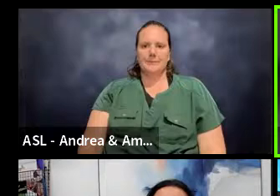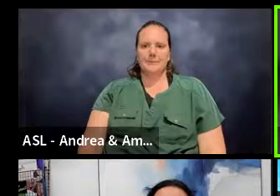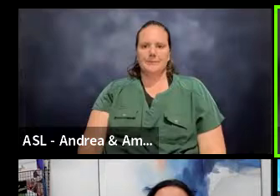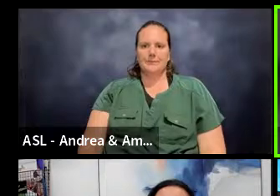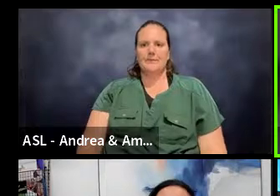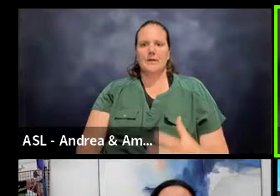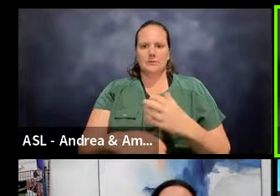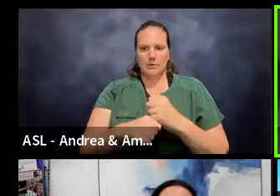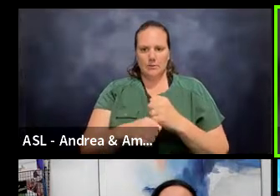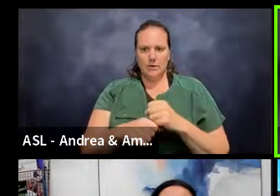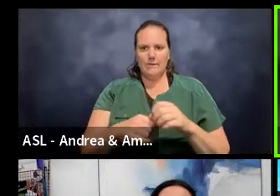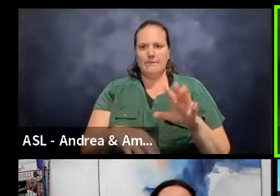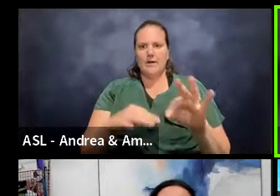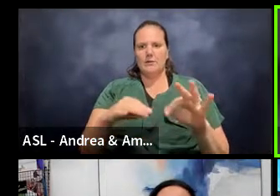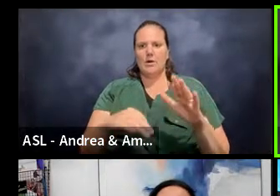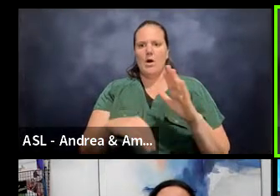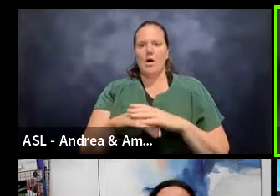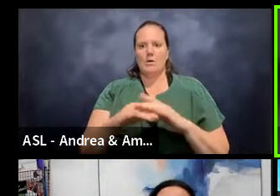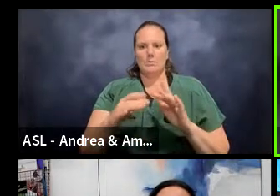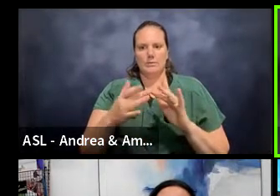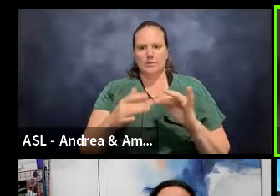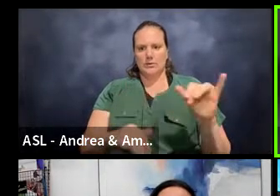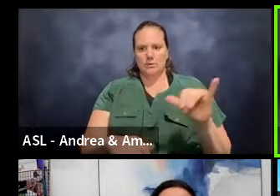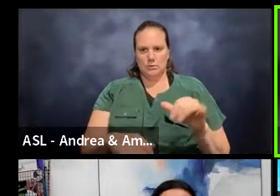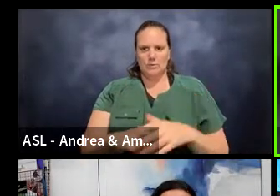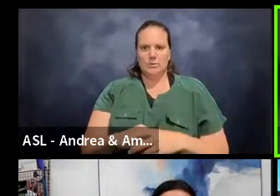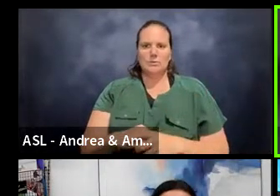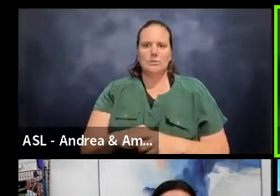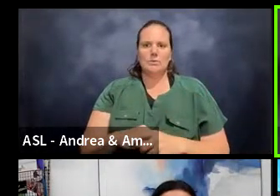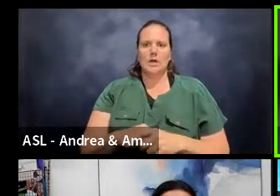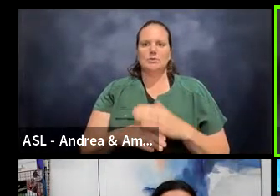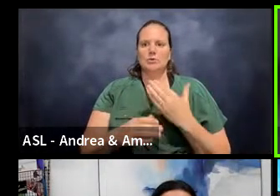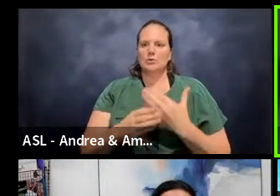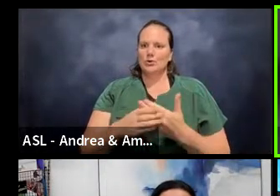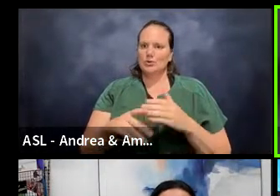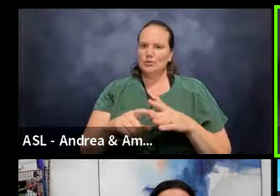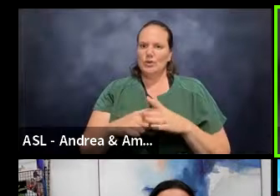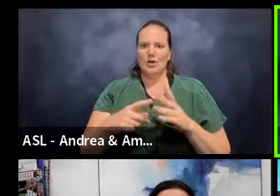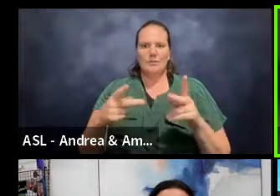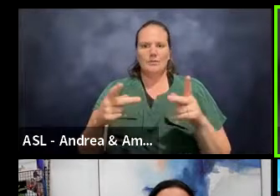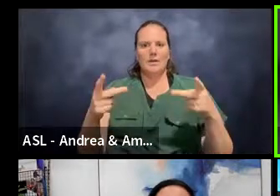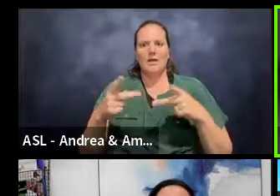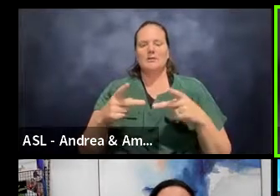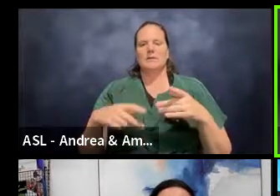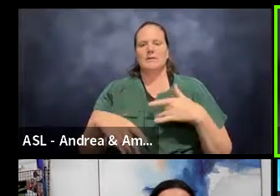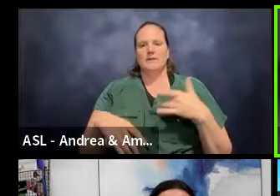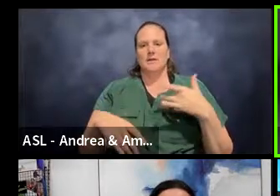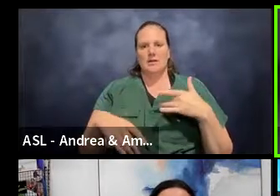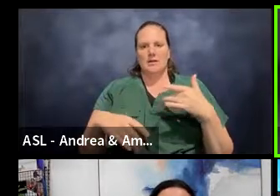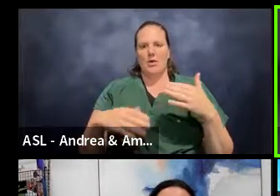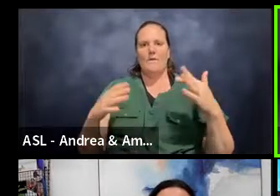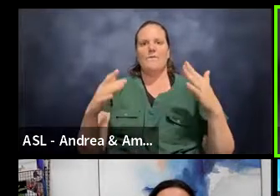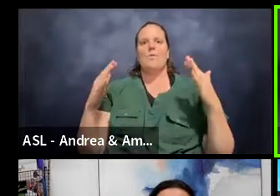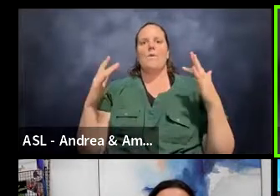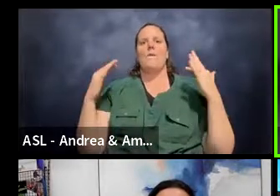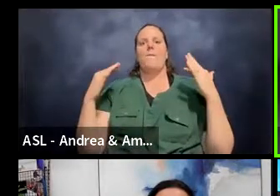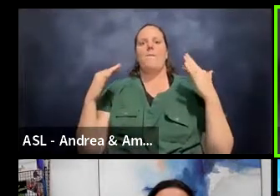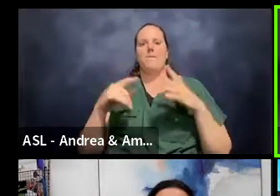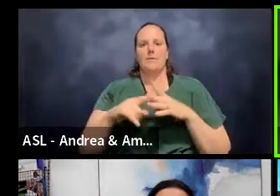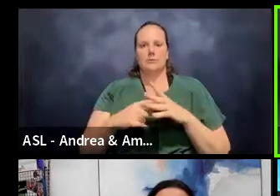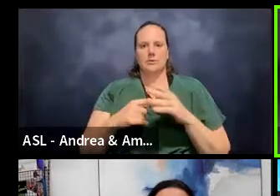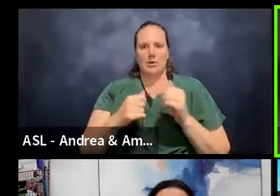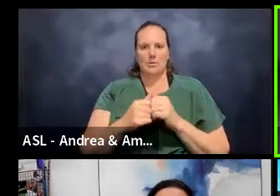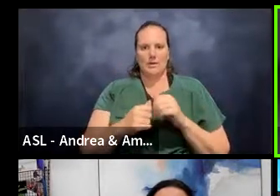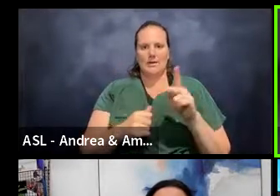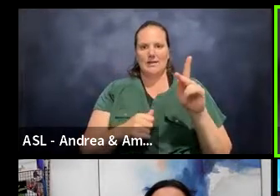findings will also be on our website. So that might be a good starting point for people who might feel overwhelmed, is to start with the